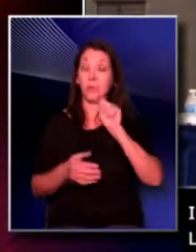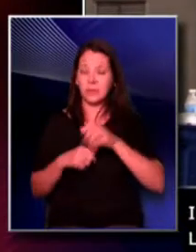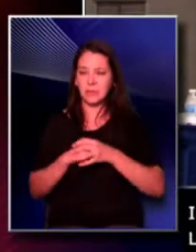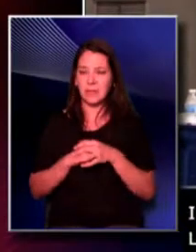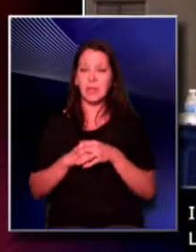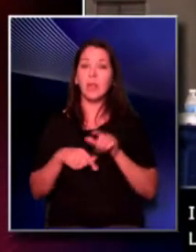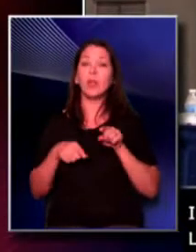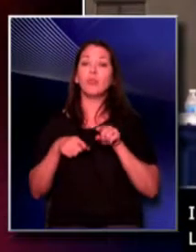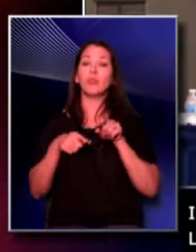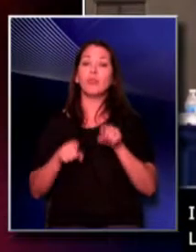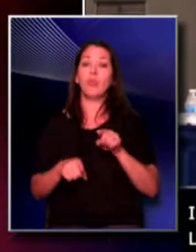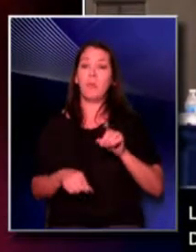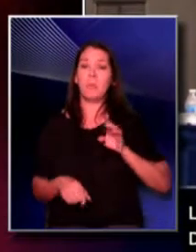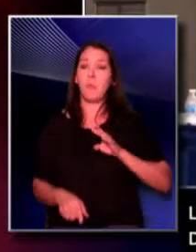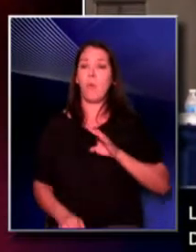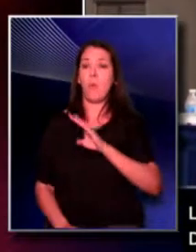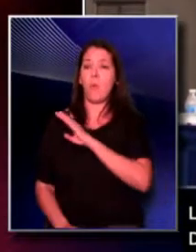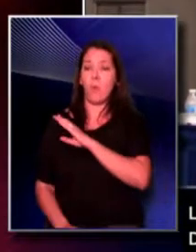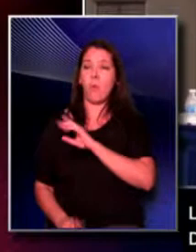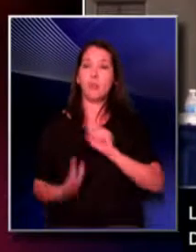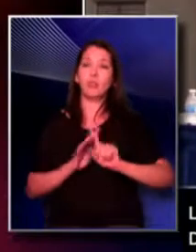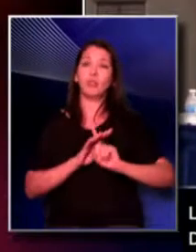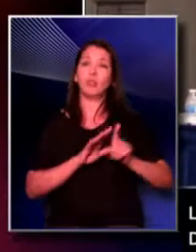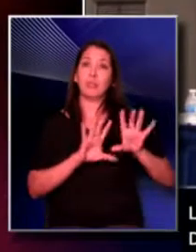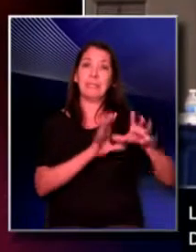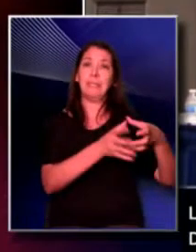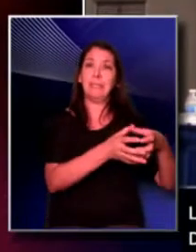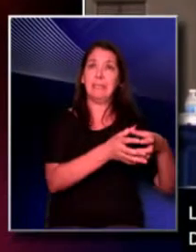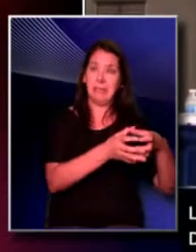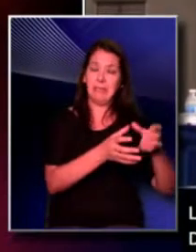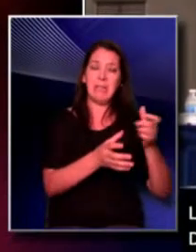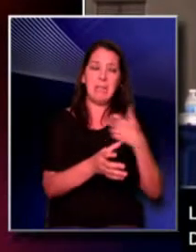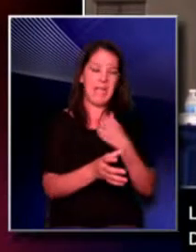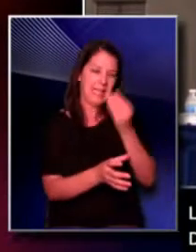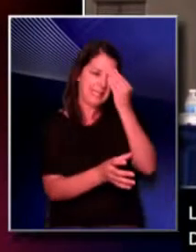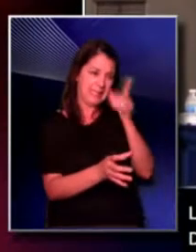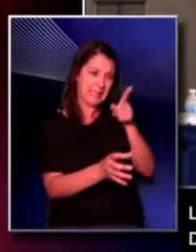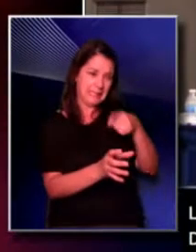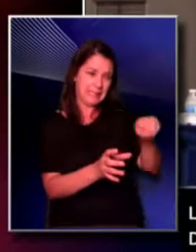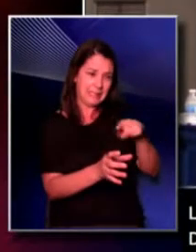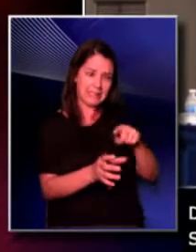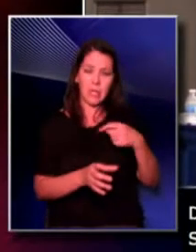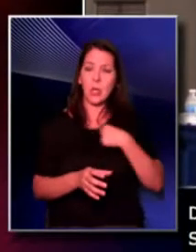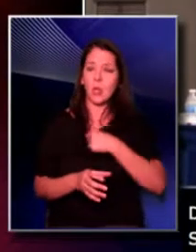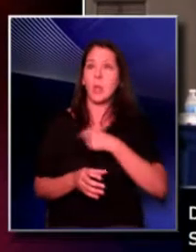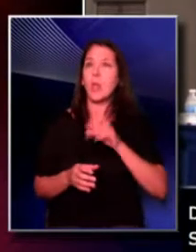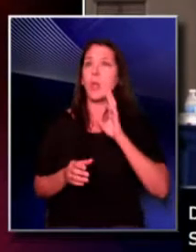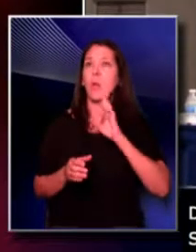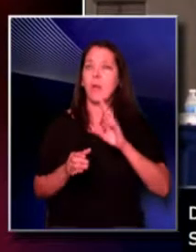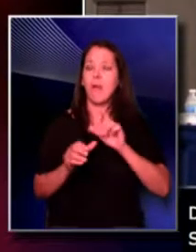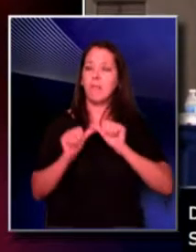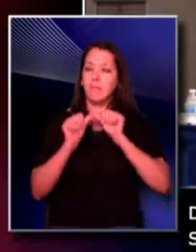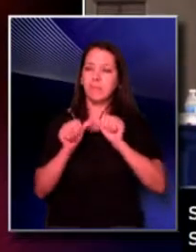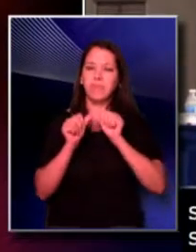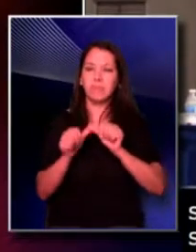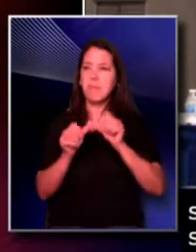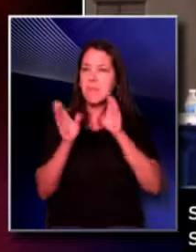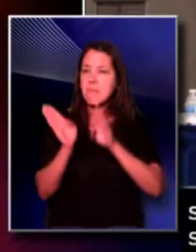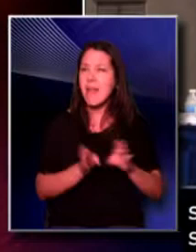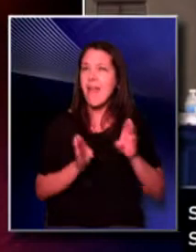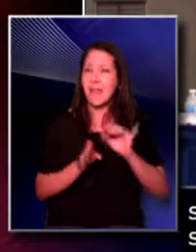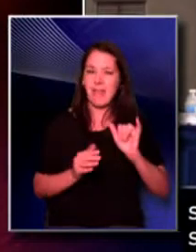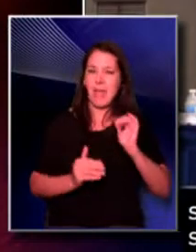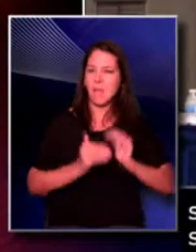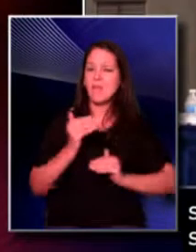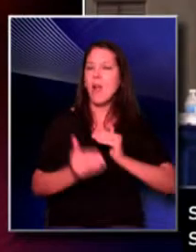During the board retreat, I shared with you that we were starting the strategic planning process, that